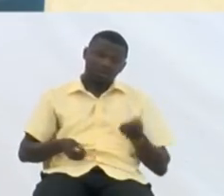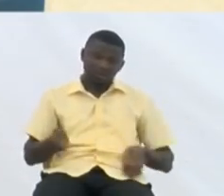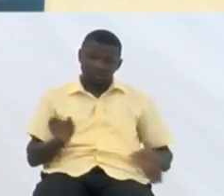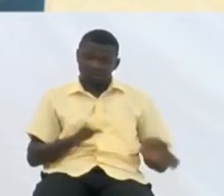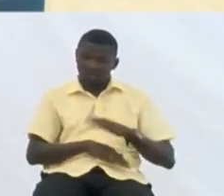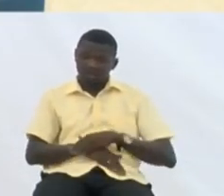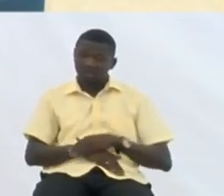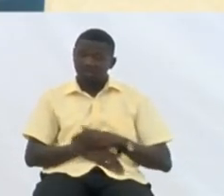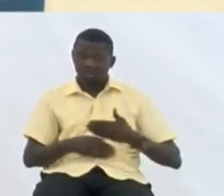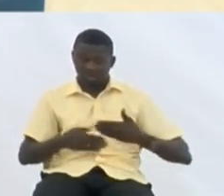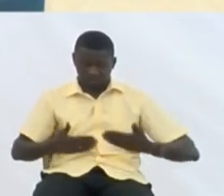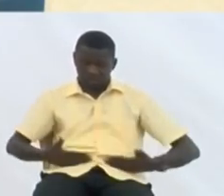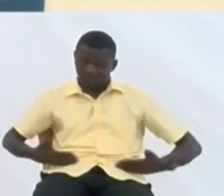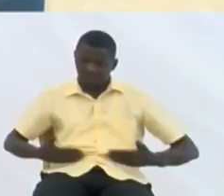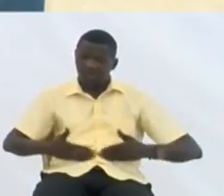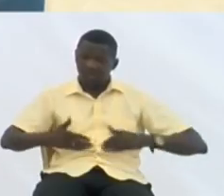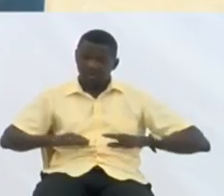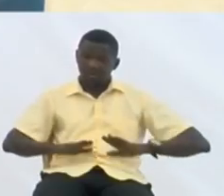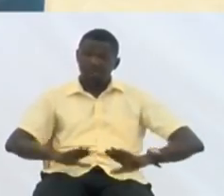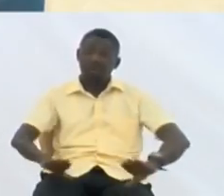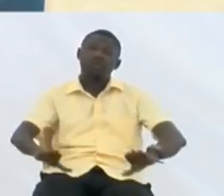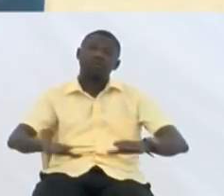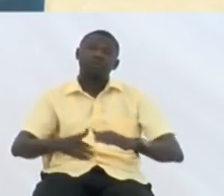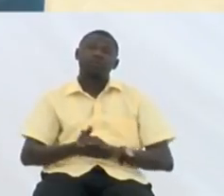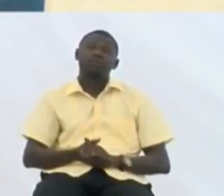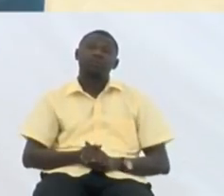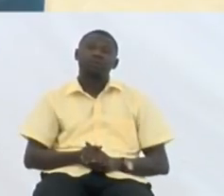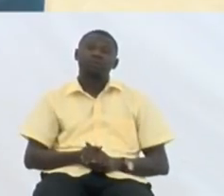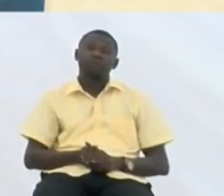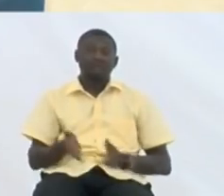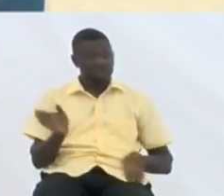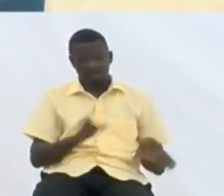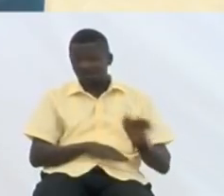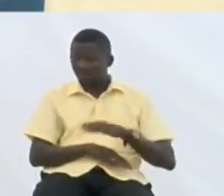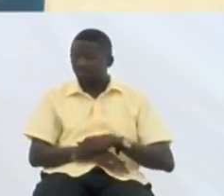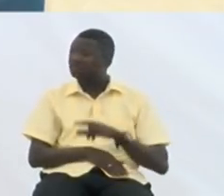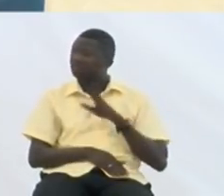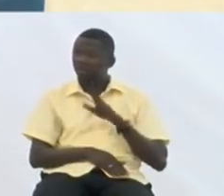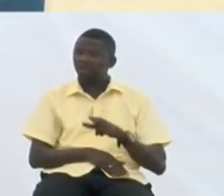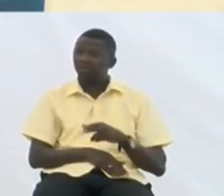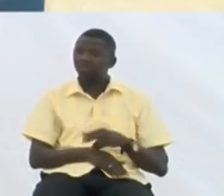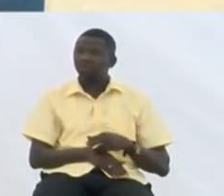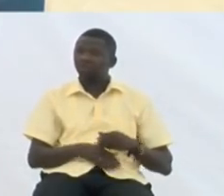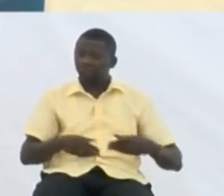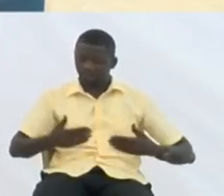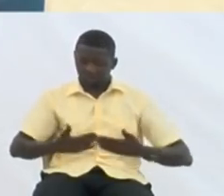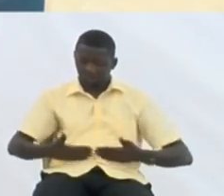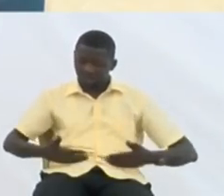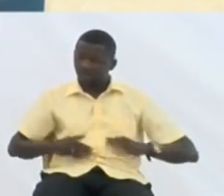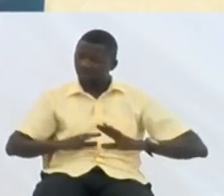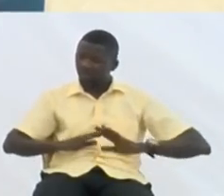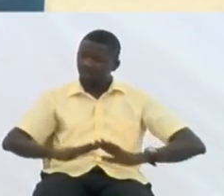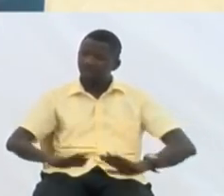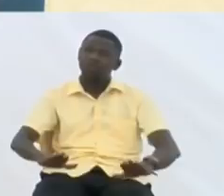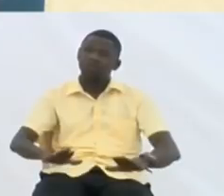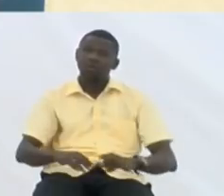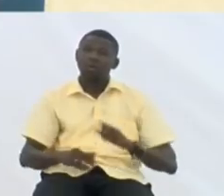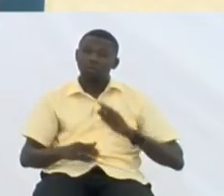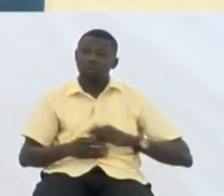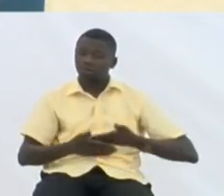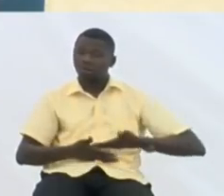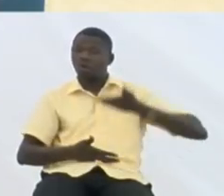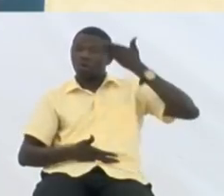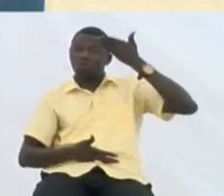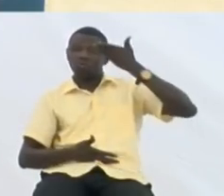waist and goes down. The wrapper too stops at the waist and goes downwards.